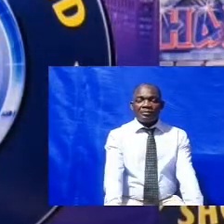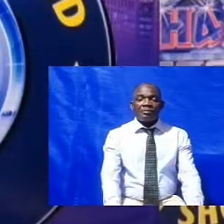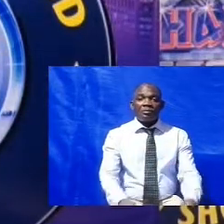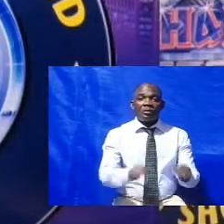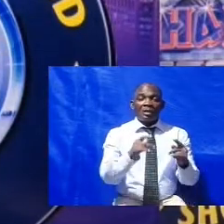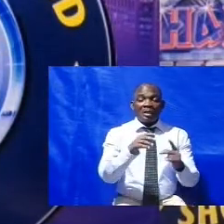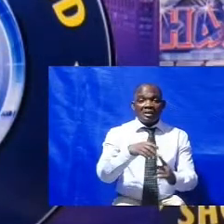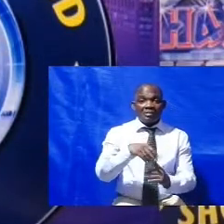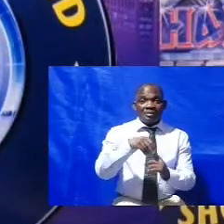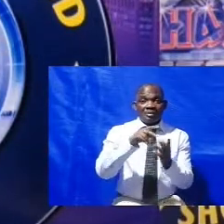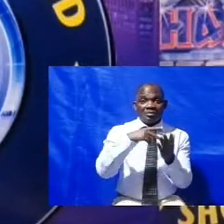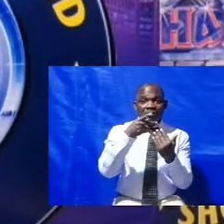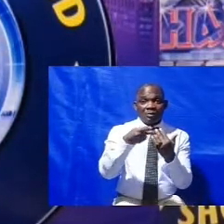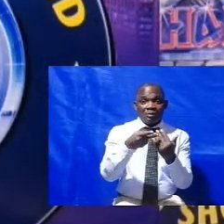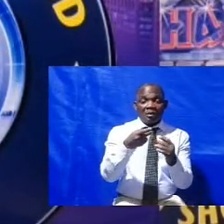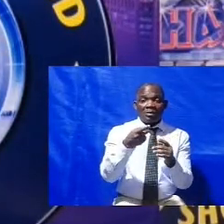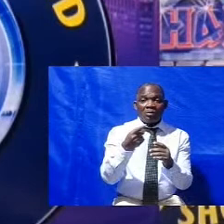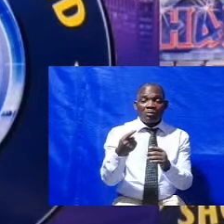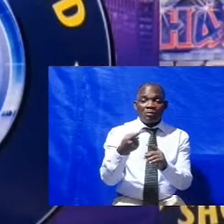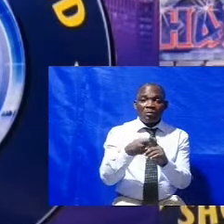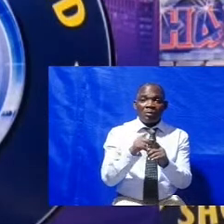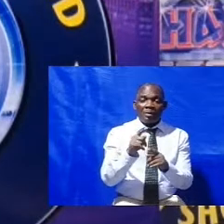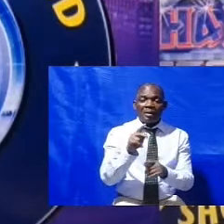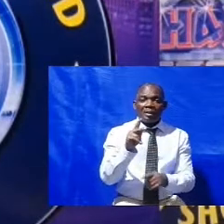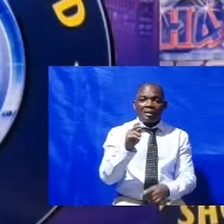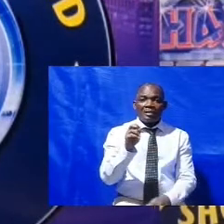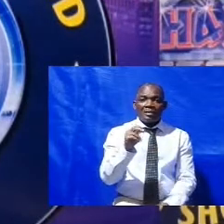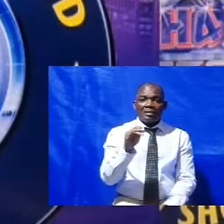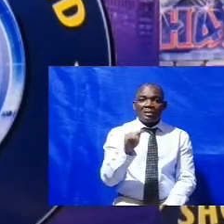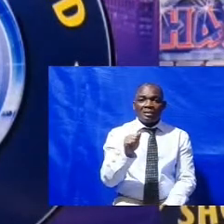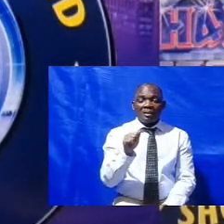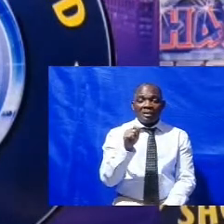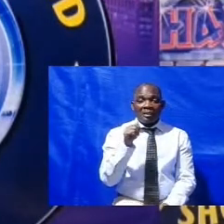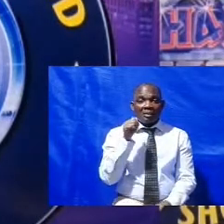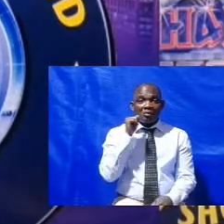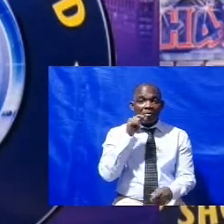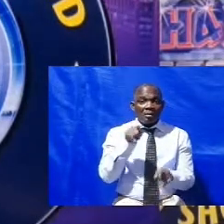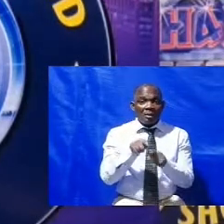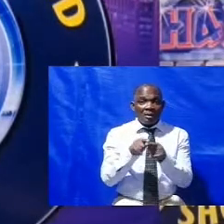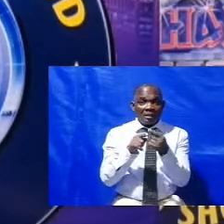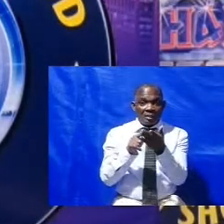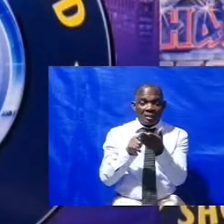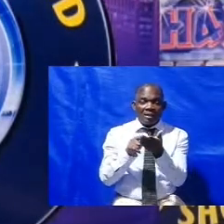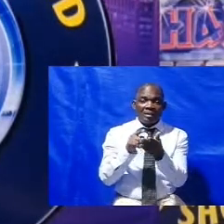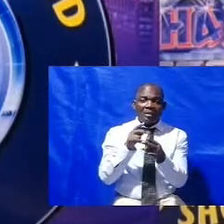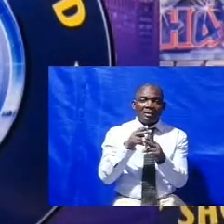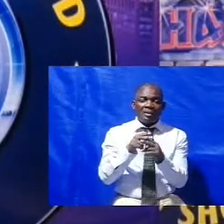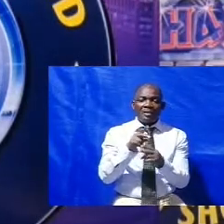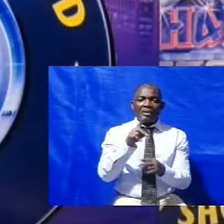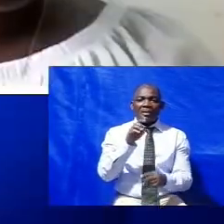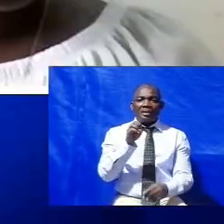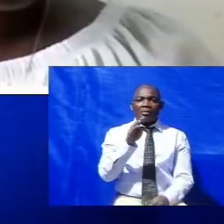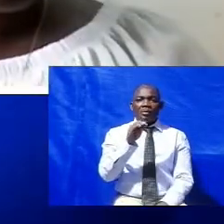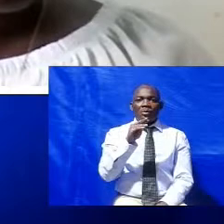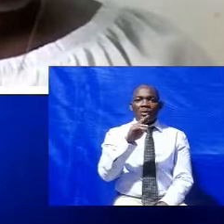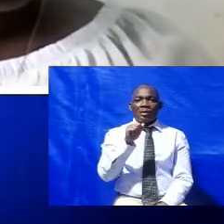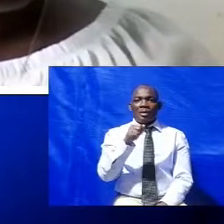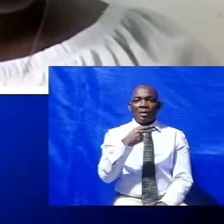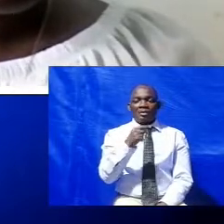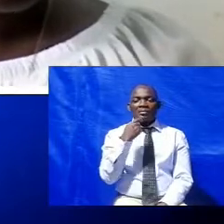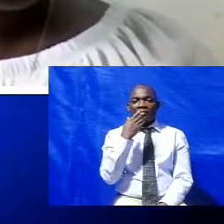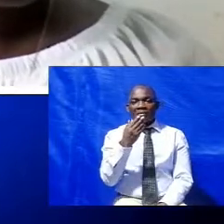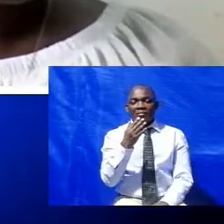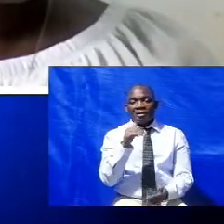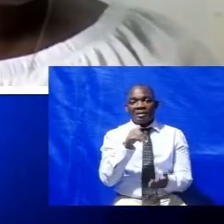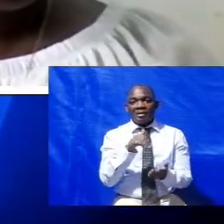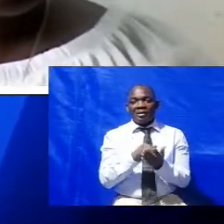And we have this special edition coming to you all the way from Kenya with my very, very special friend, Deborah Joy